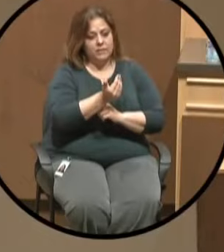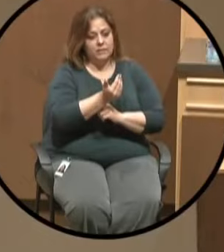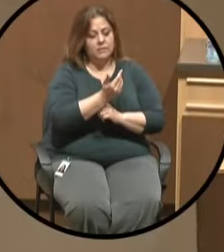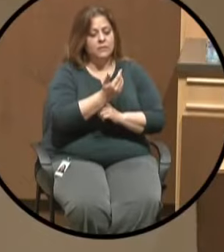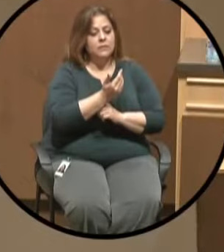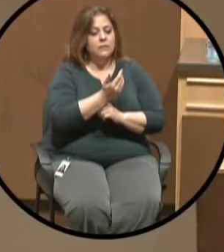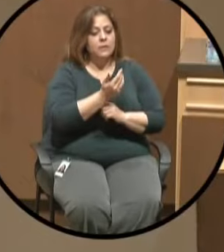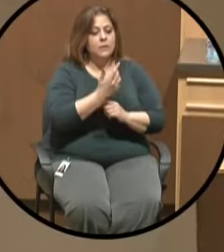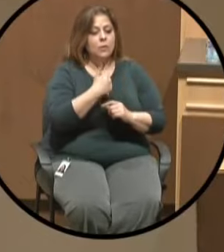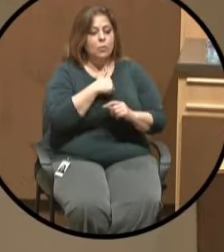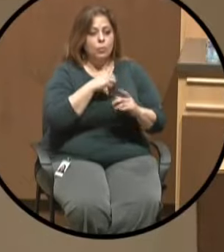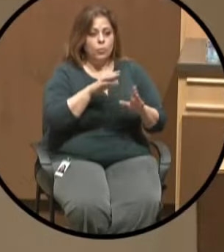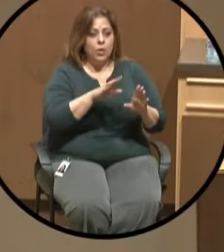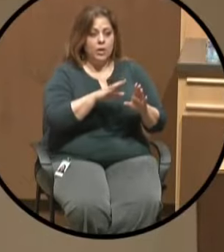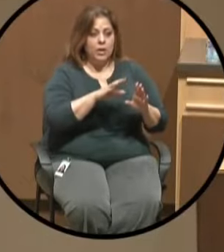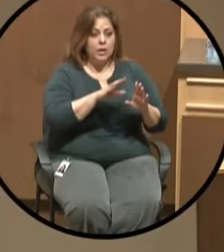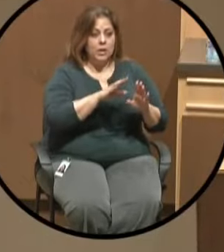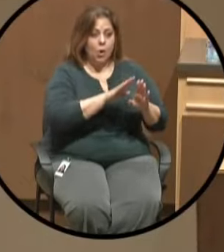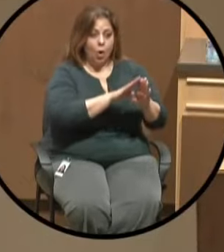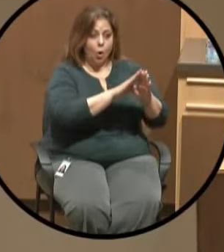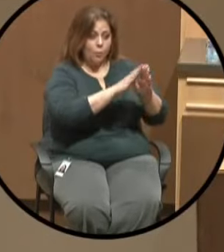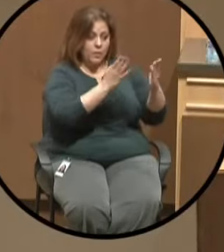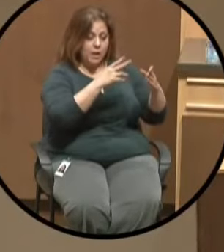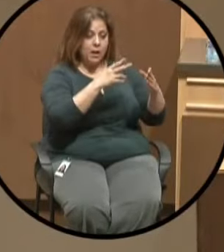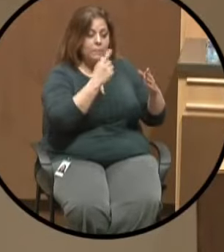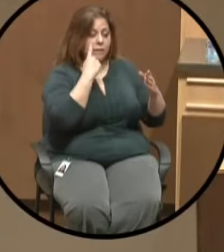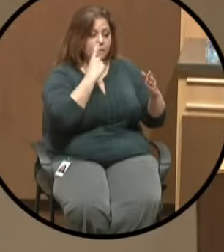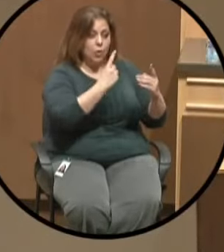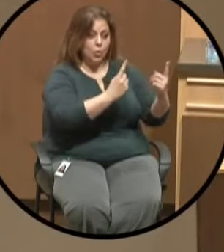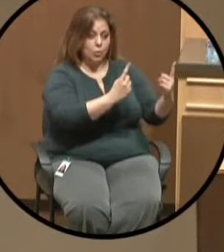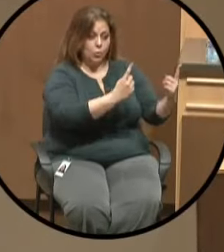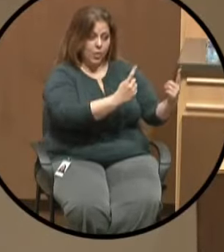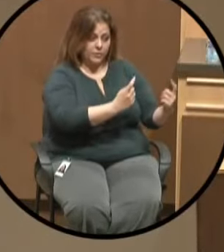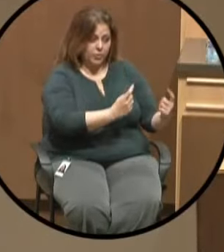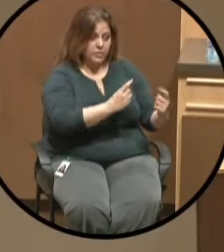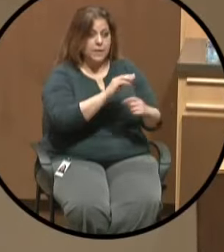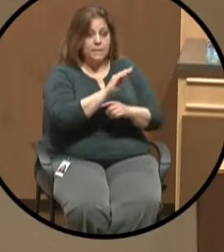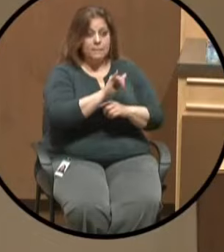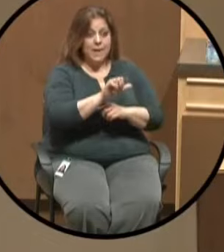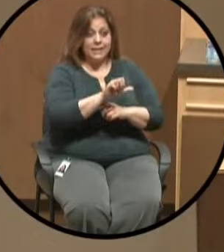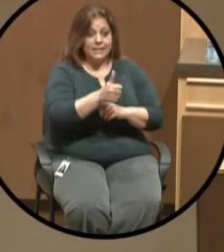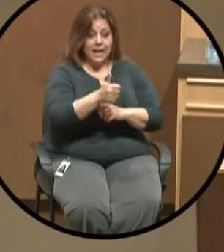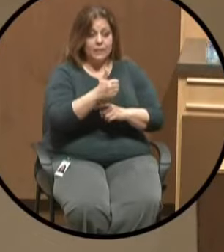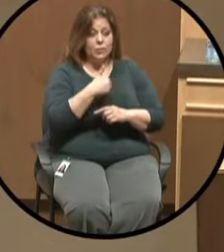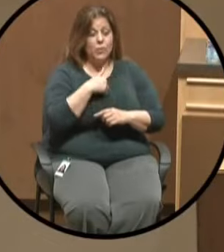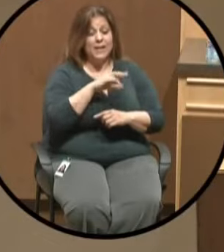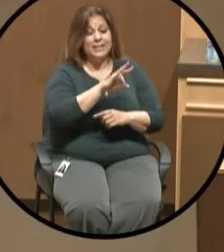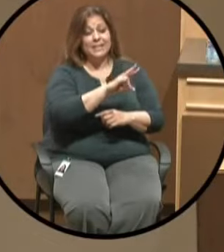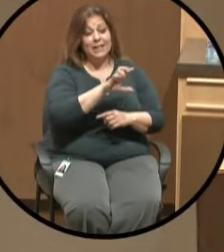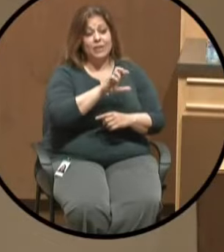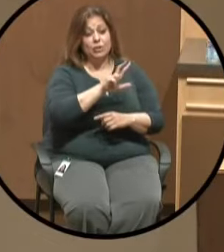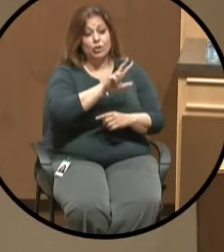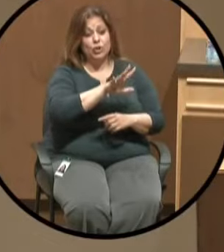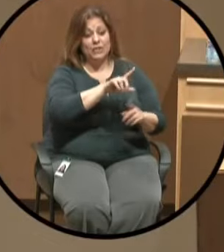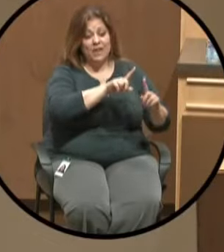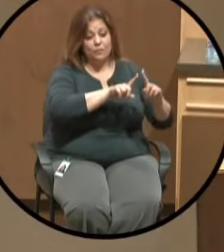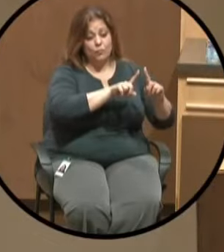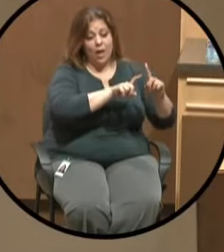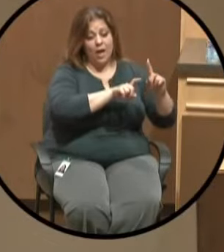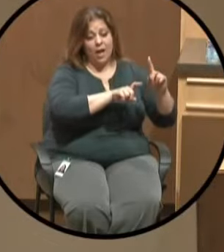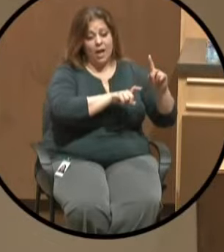we opened up the submission of questions from the community, and as of May 10th, we had received 735